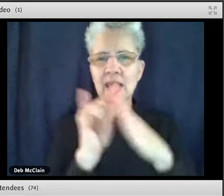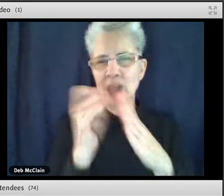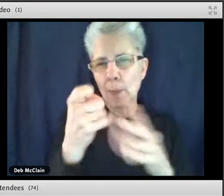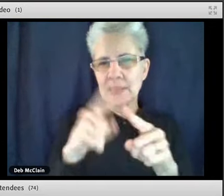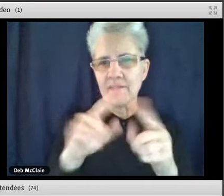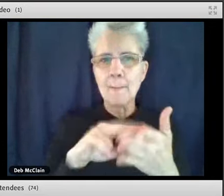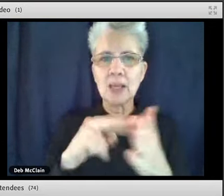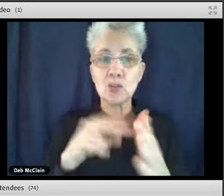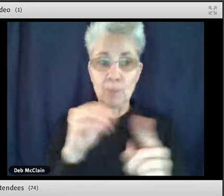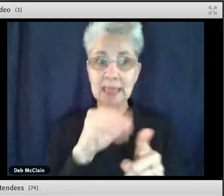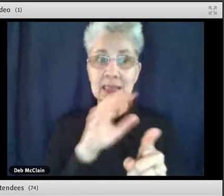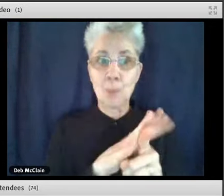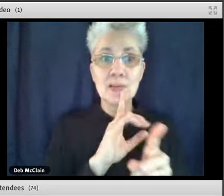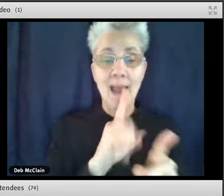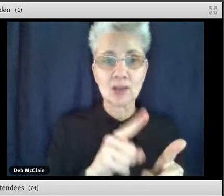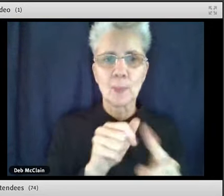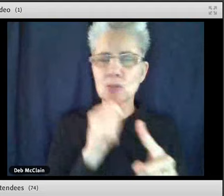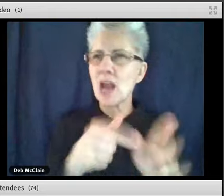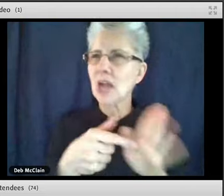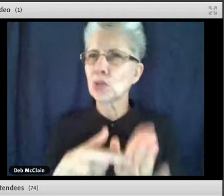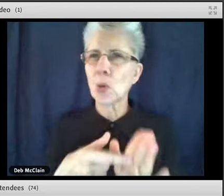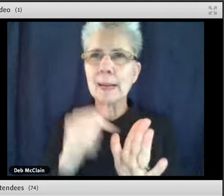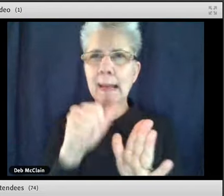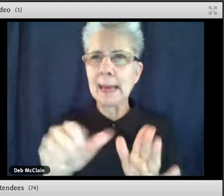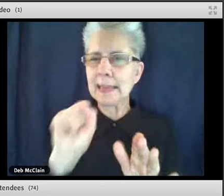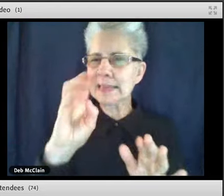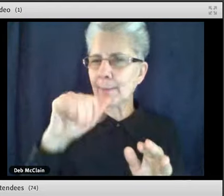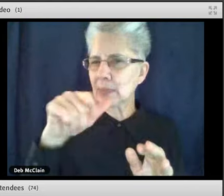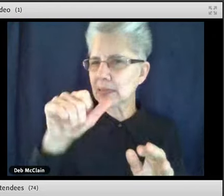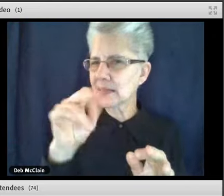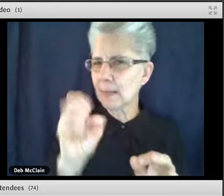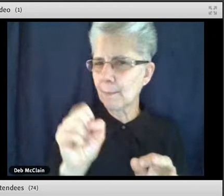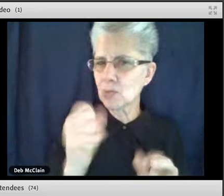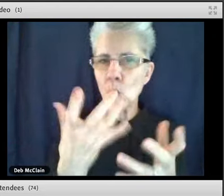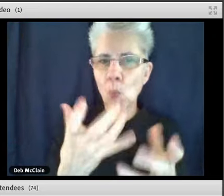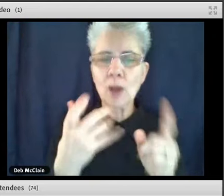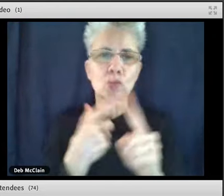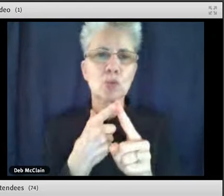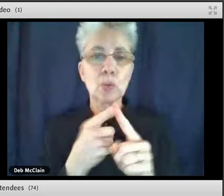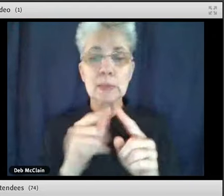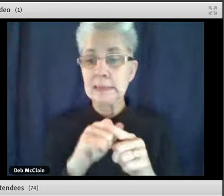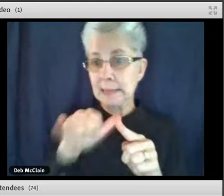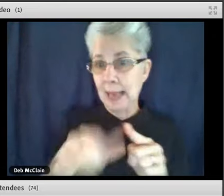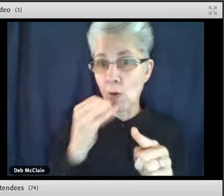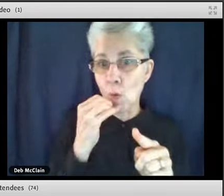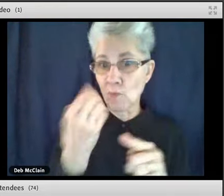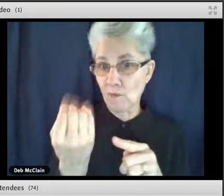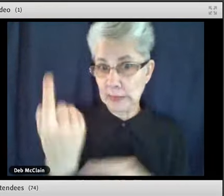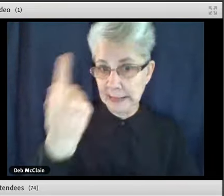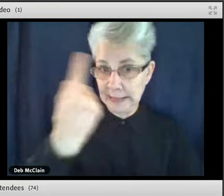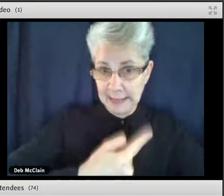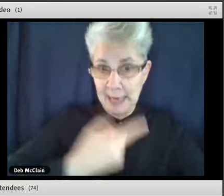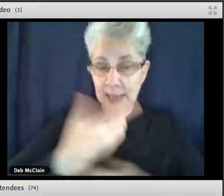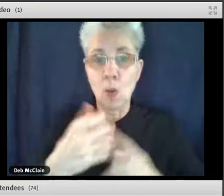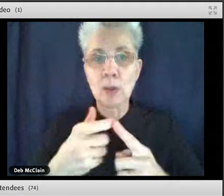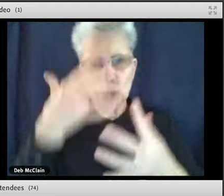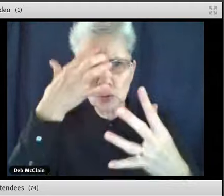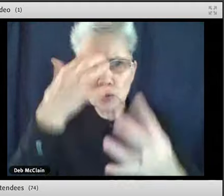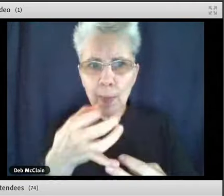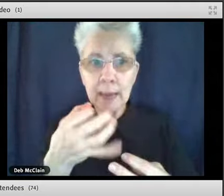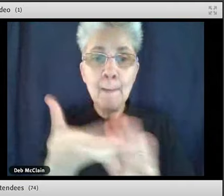actually been exposed, but you're not showing symptoms. So you want to stay home for 14 days to determine whether